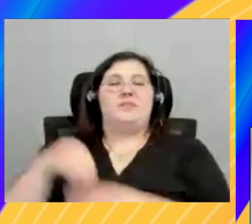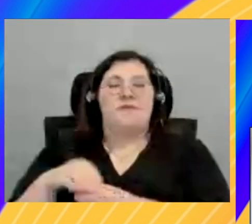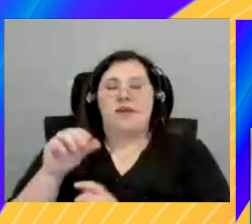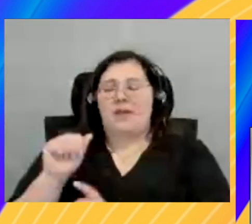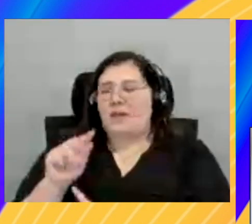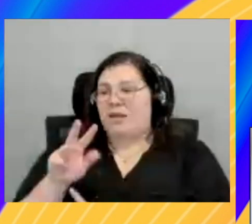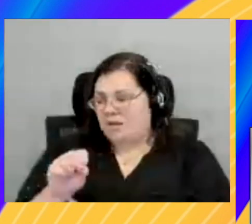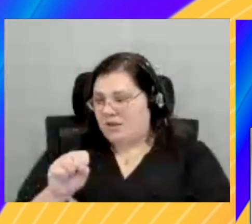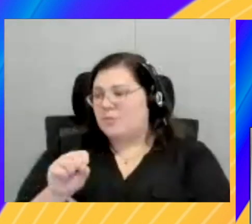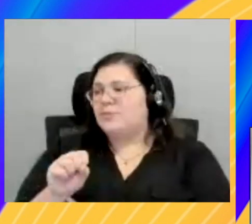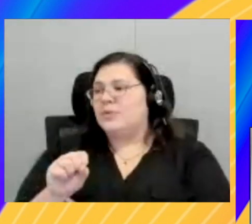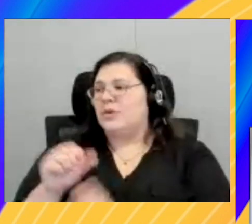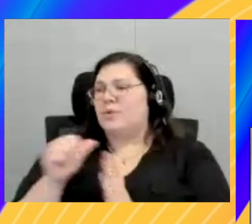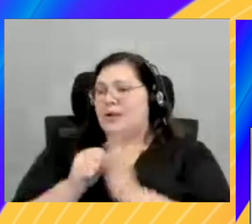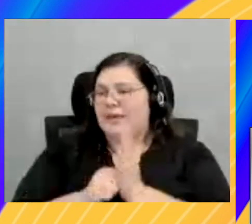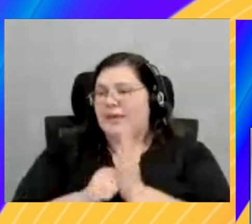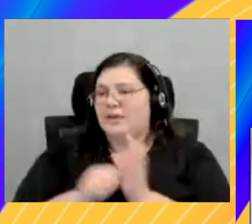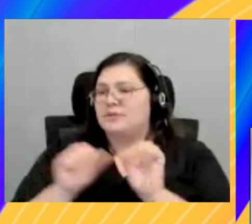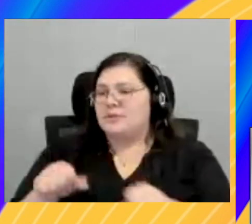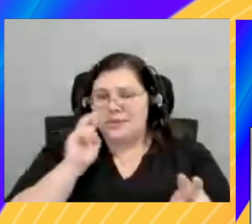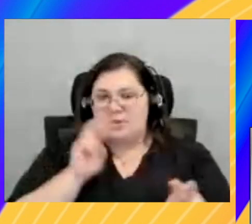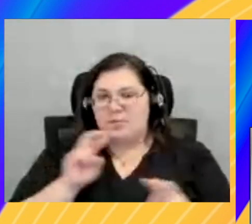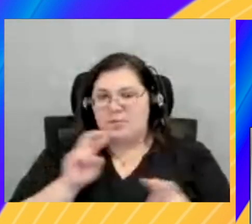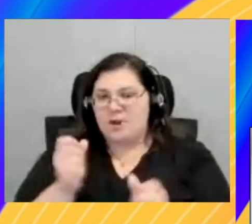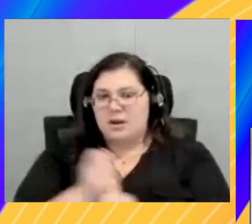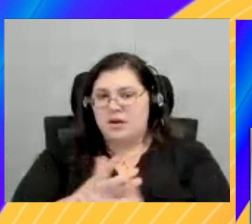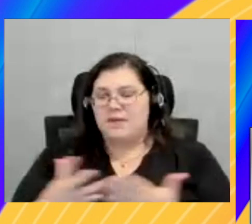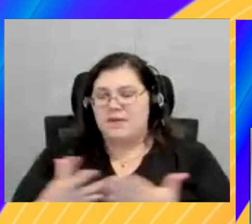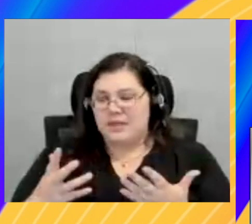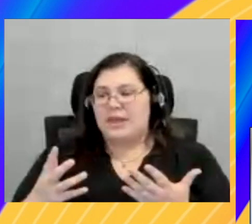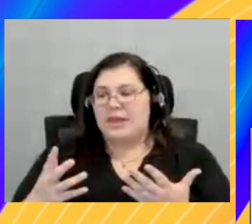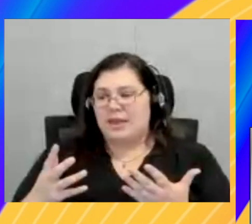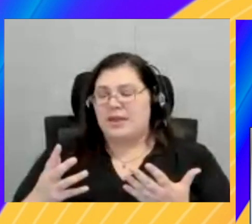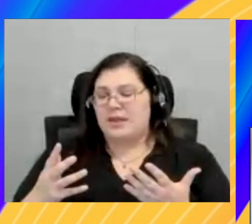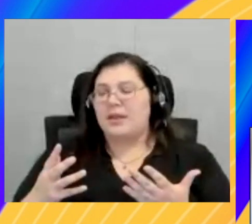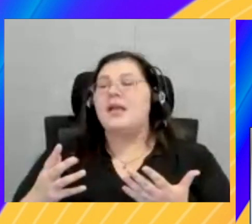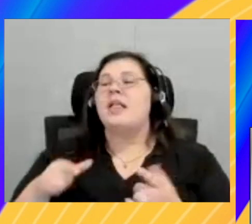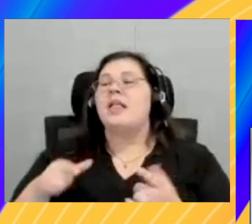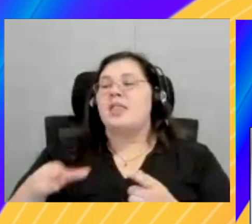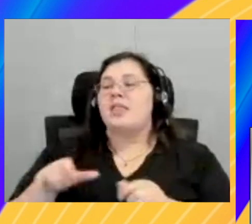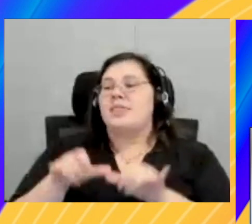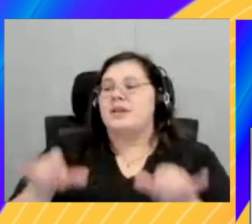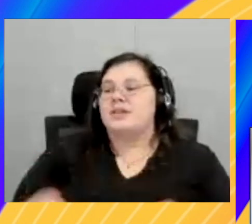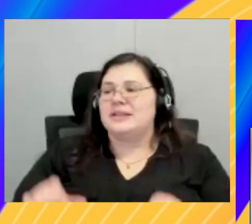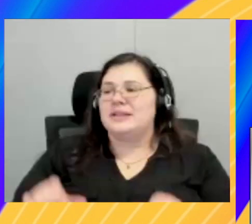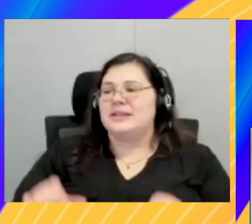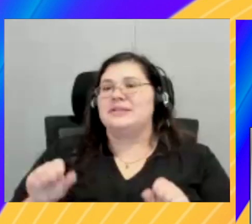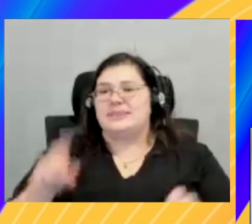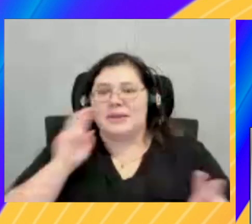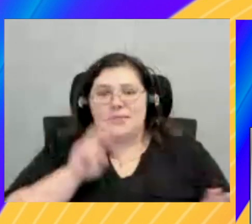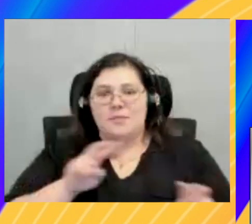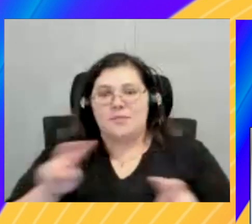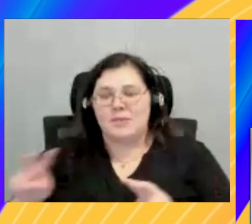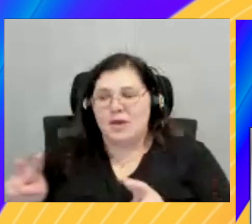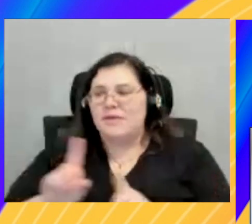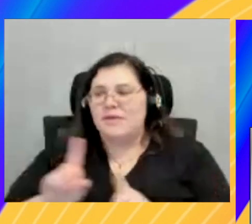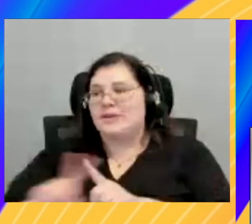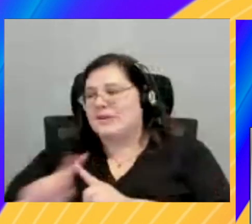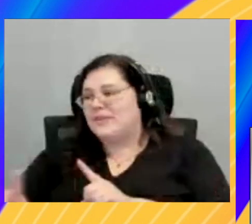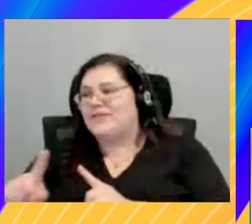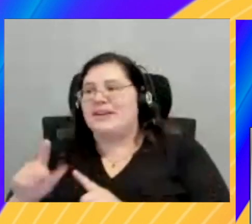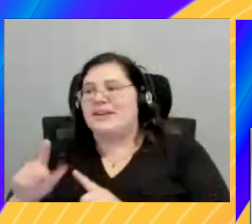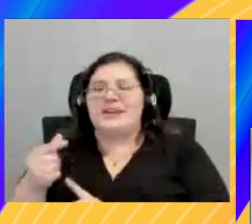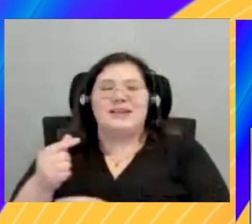everything. There's distributed systems out there that need to be monitored across geographies and several, disconnected